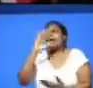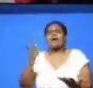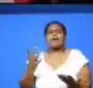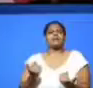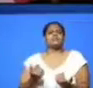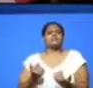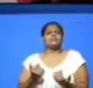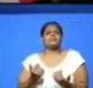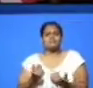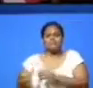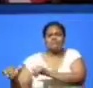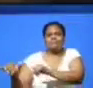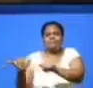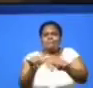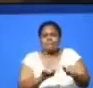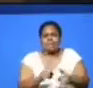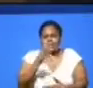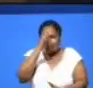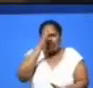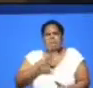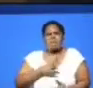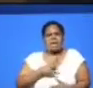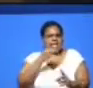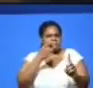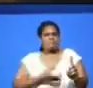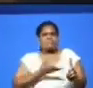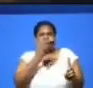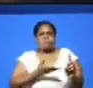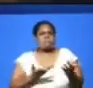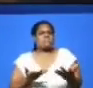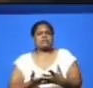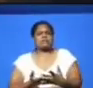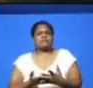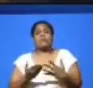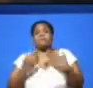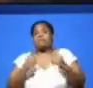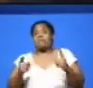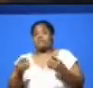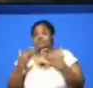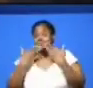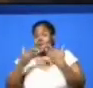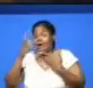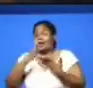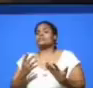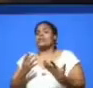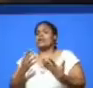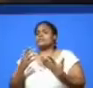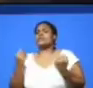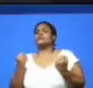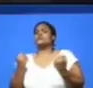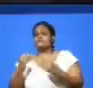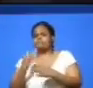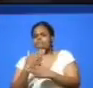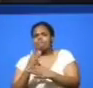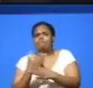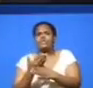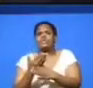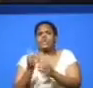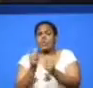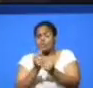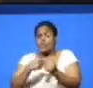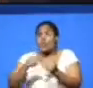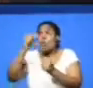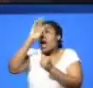the likeness of man. But I thank God tonight, I bring to you a God in whose